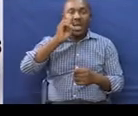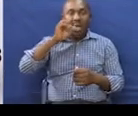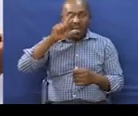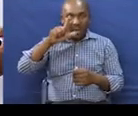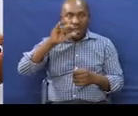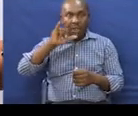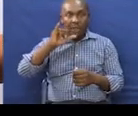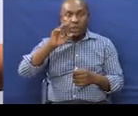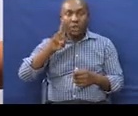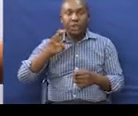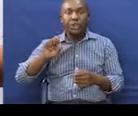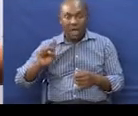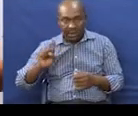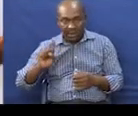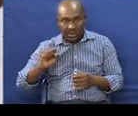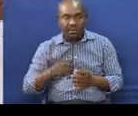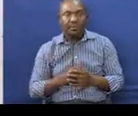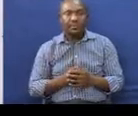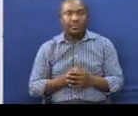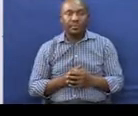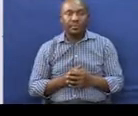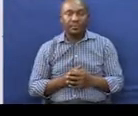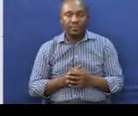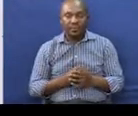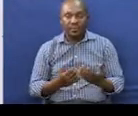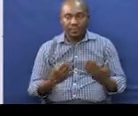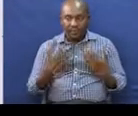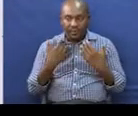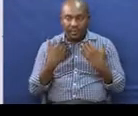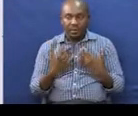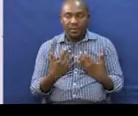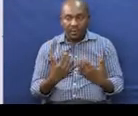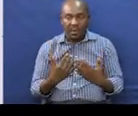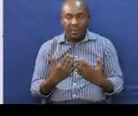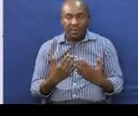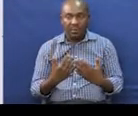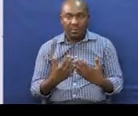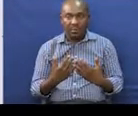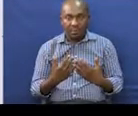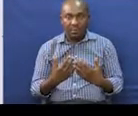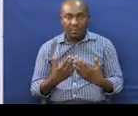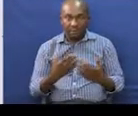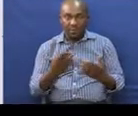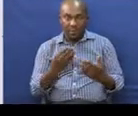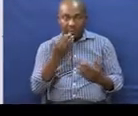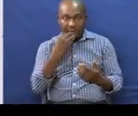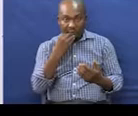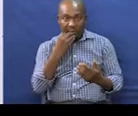at 25 degrees Celsius, now forms the so-called lipid.